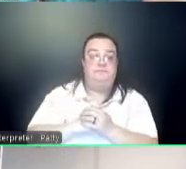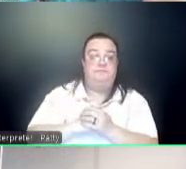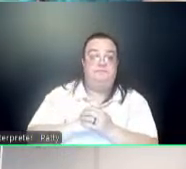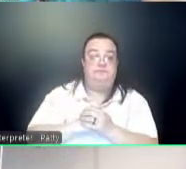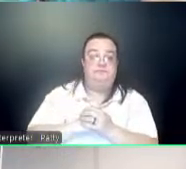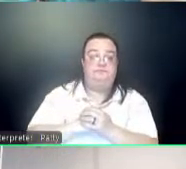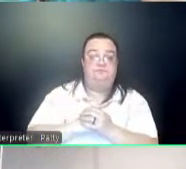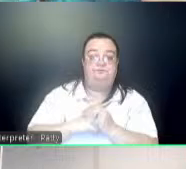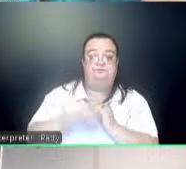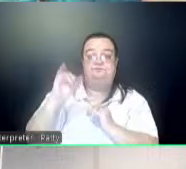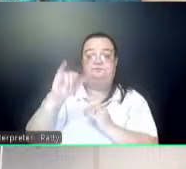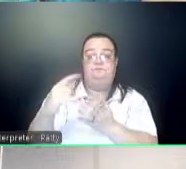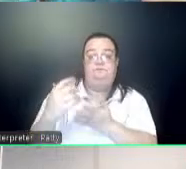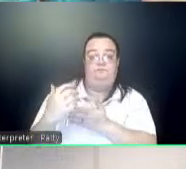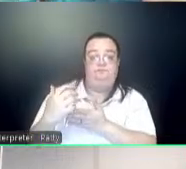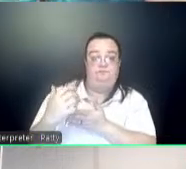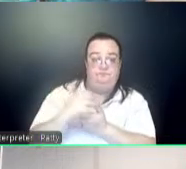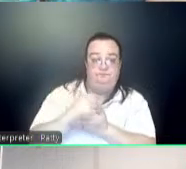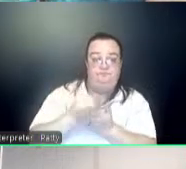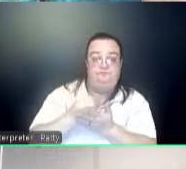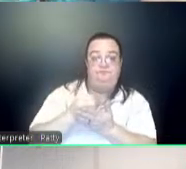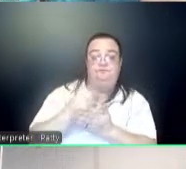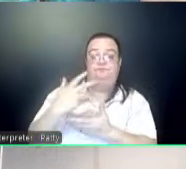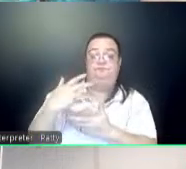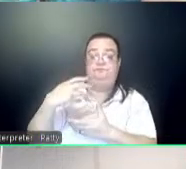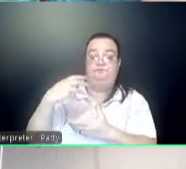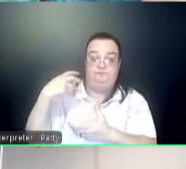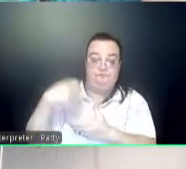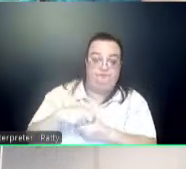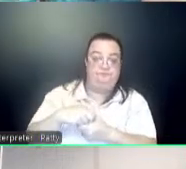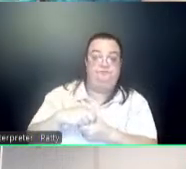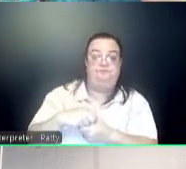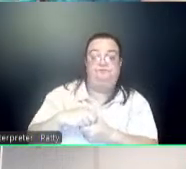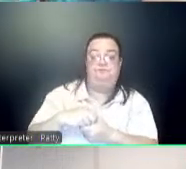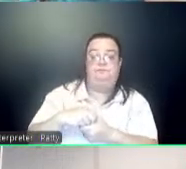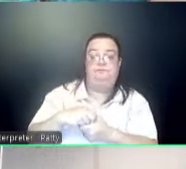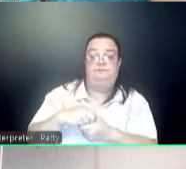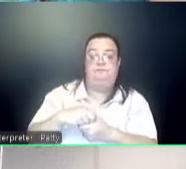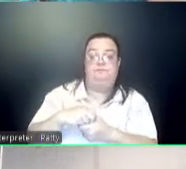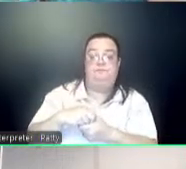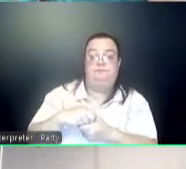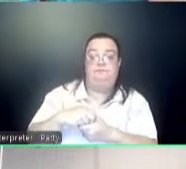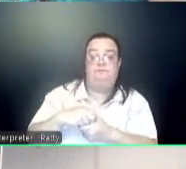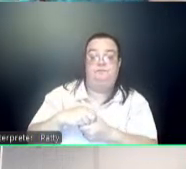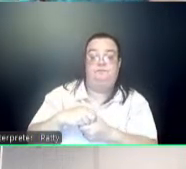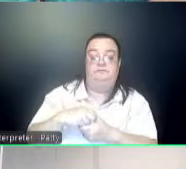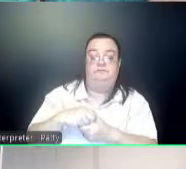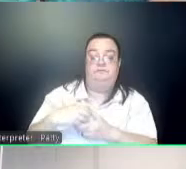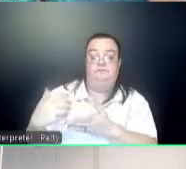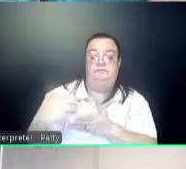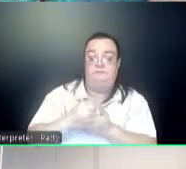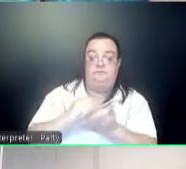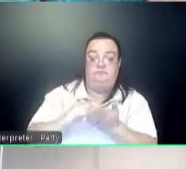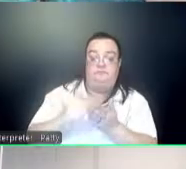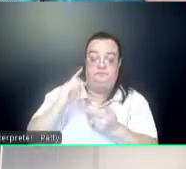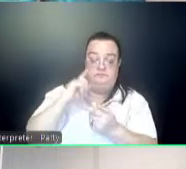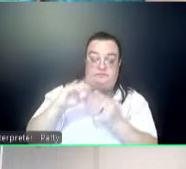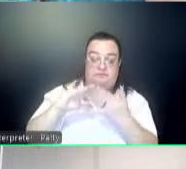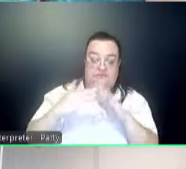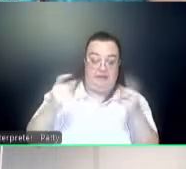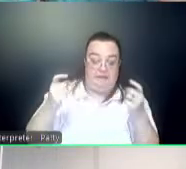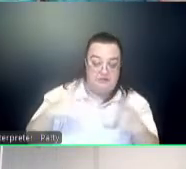these salaries and wages include a salary for the town administrator, the town